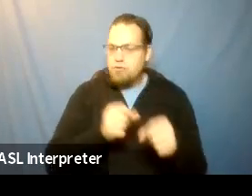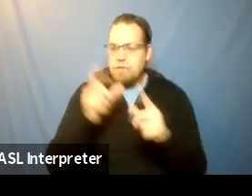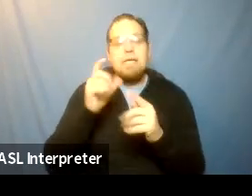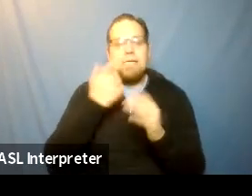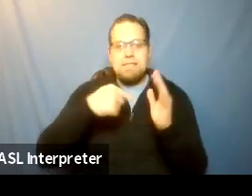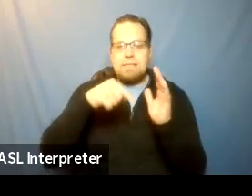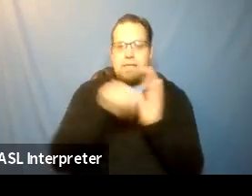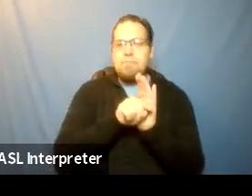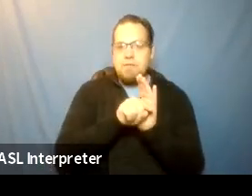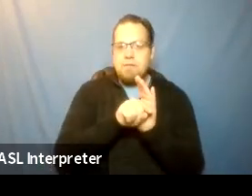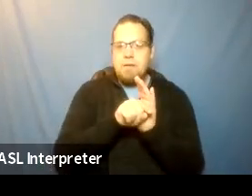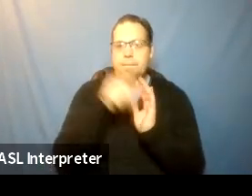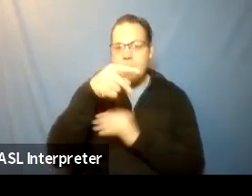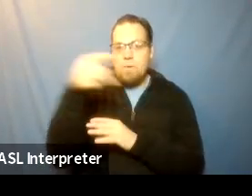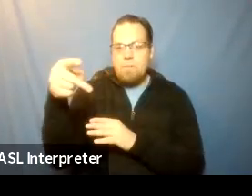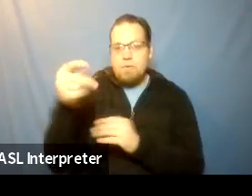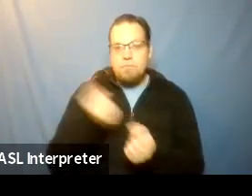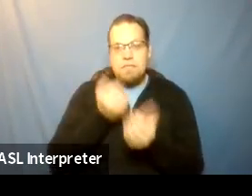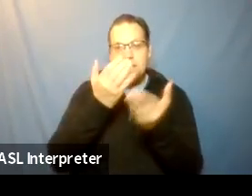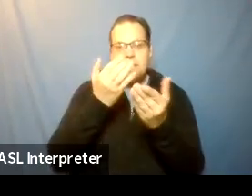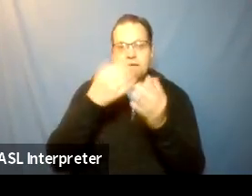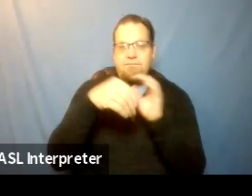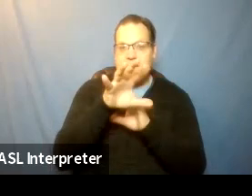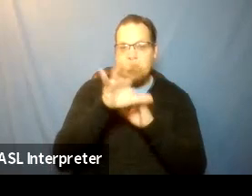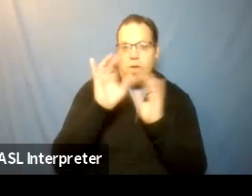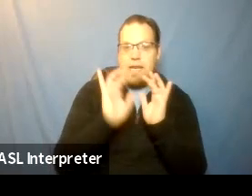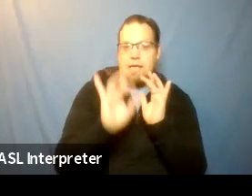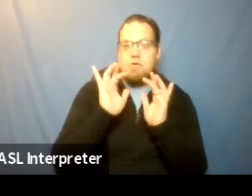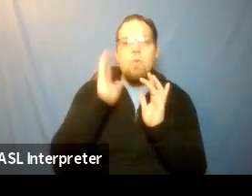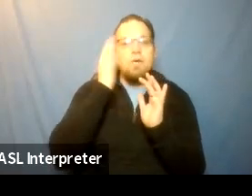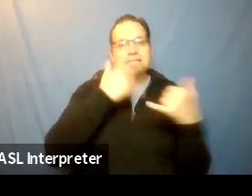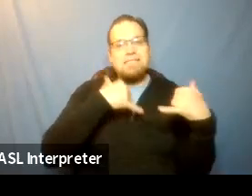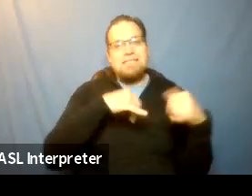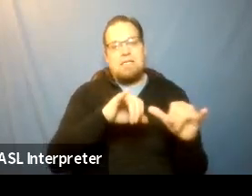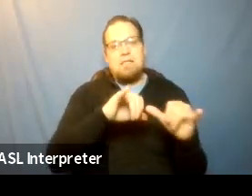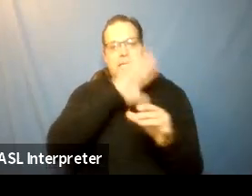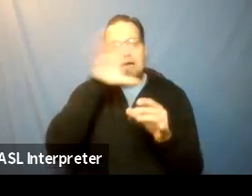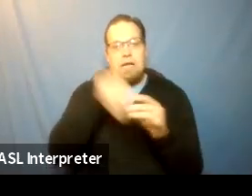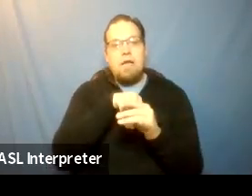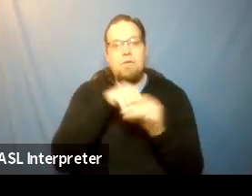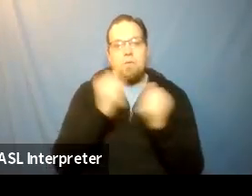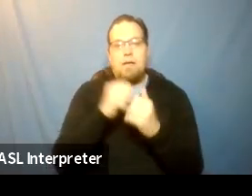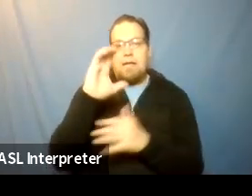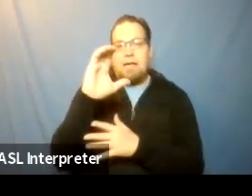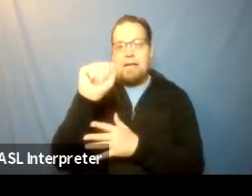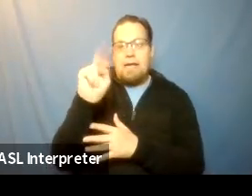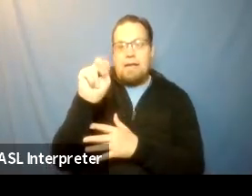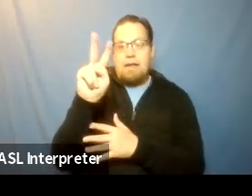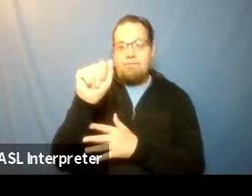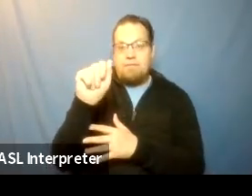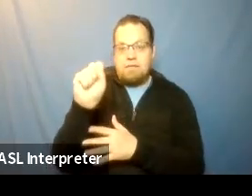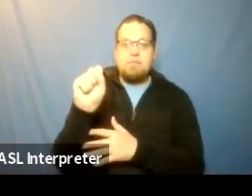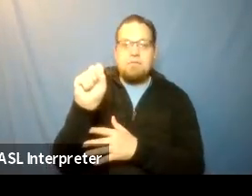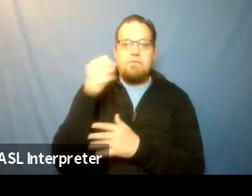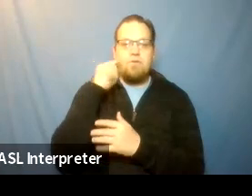assignments, PowerPoint presentations, video links, all of that will still be within Canvas for use